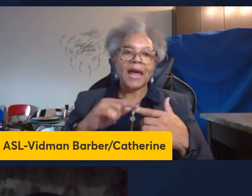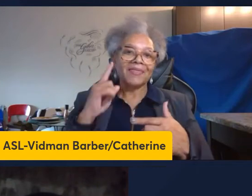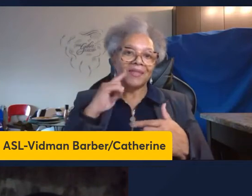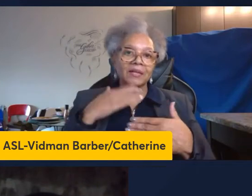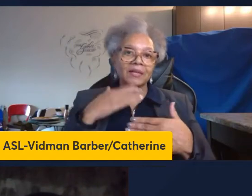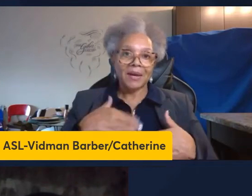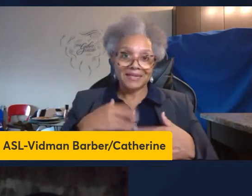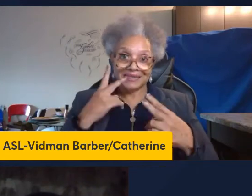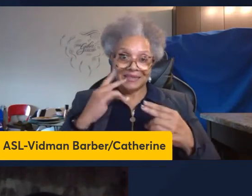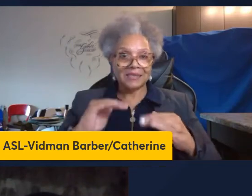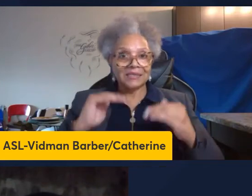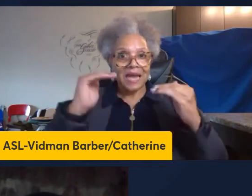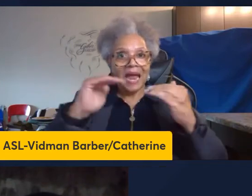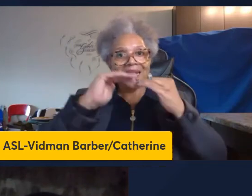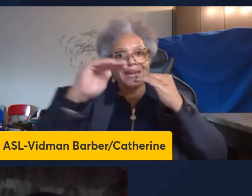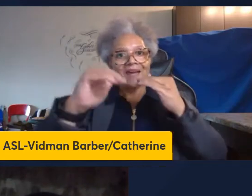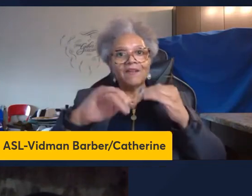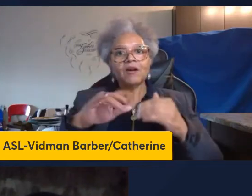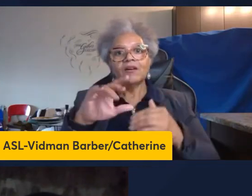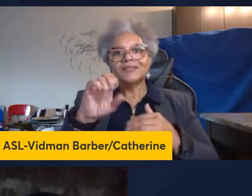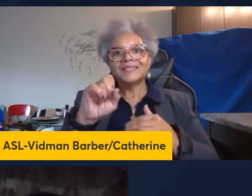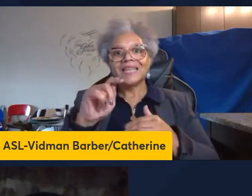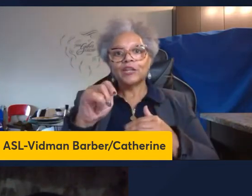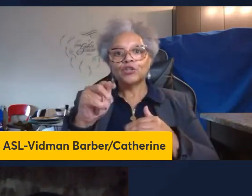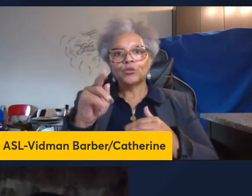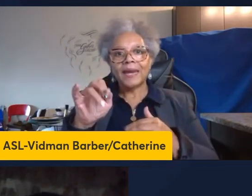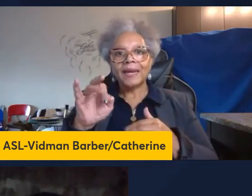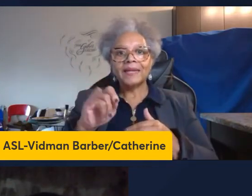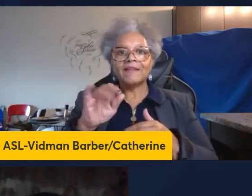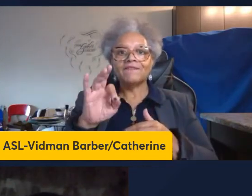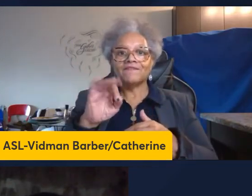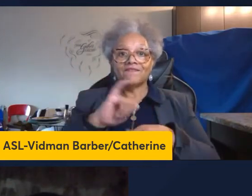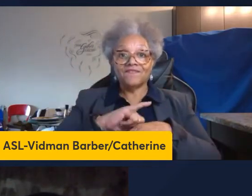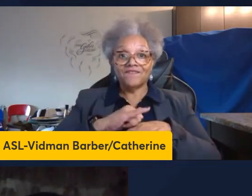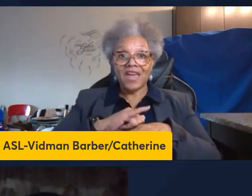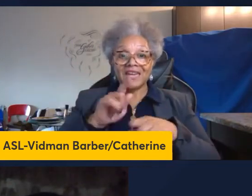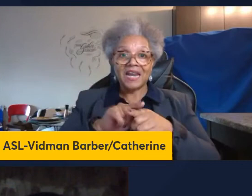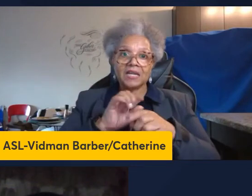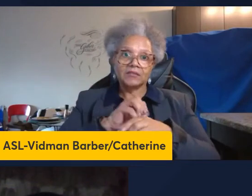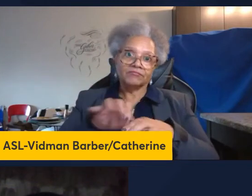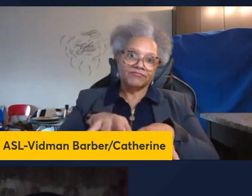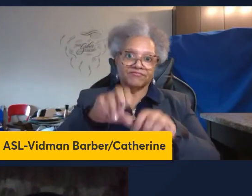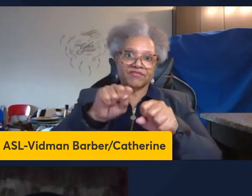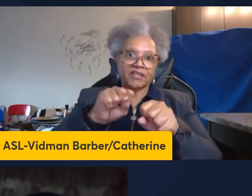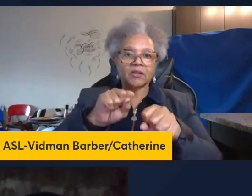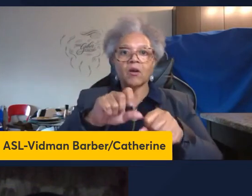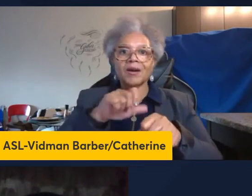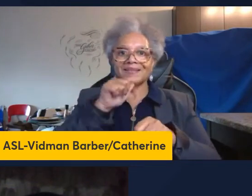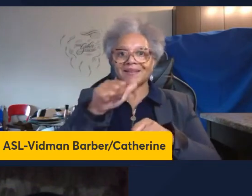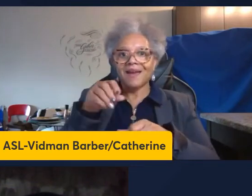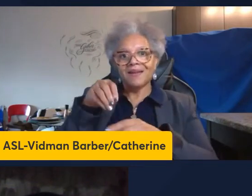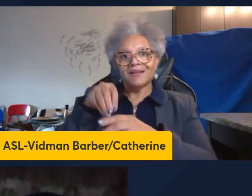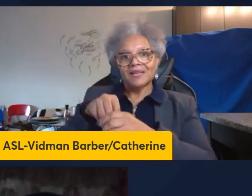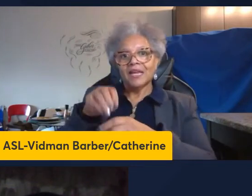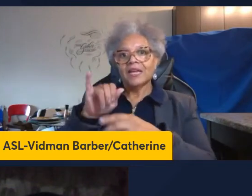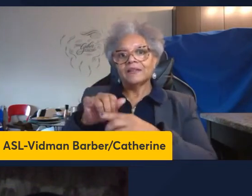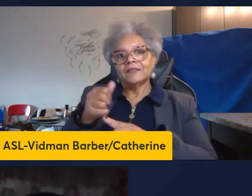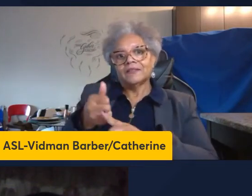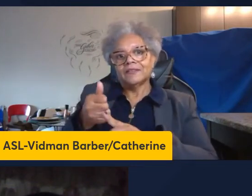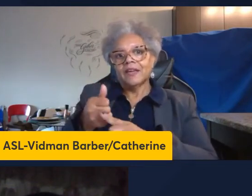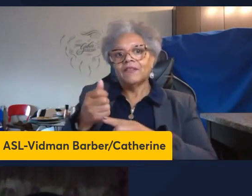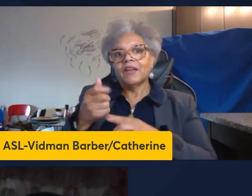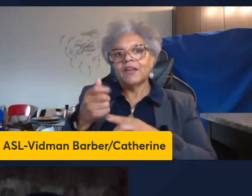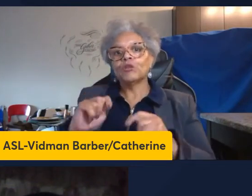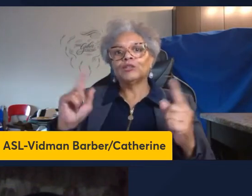levels of saturated fats as like invaders or as non-self, even though it is like a self-lipid, and is trying to